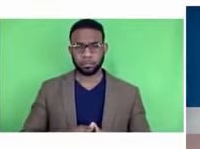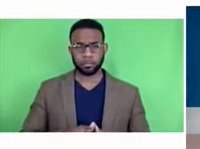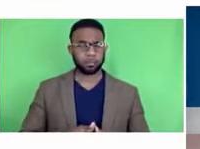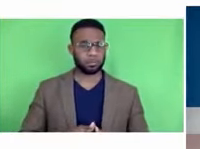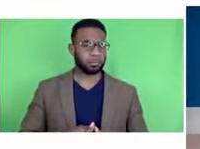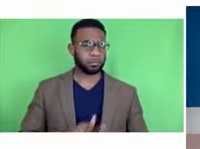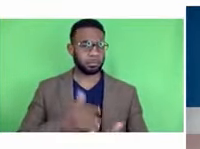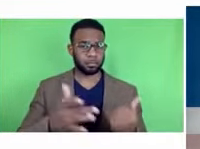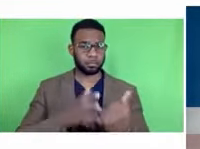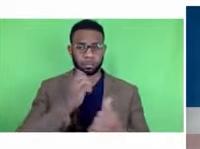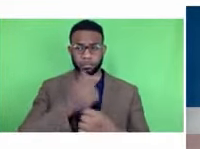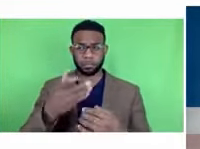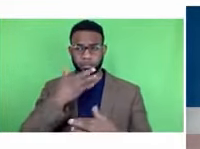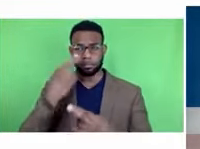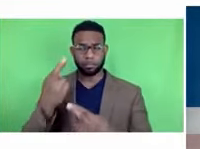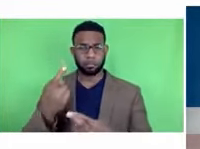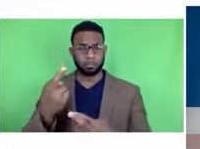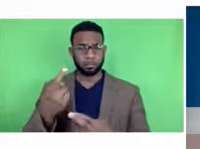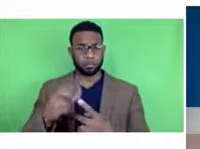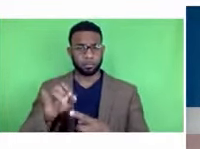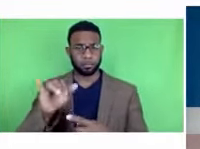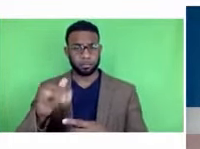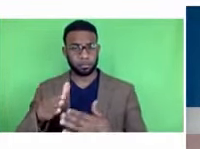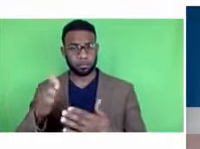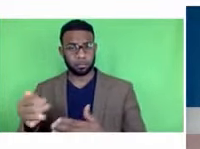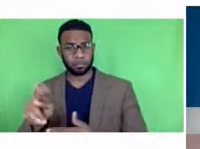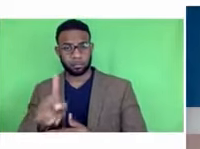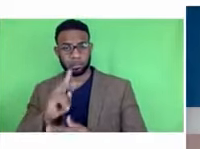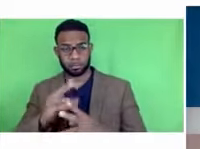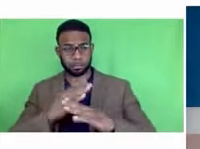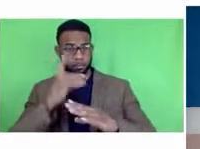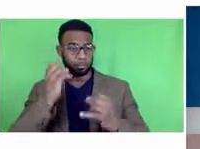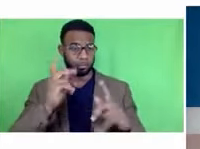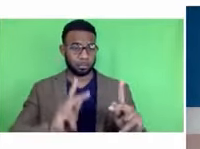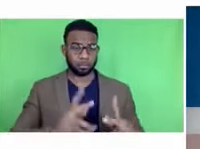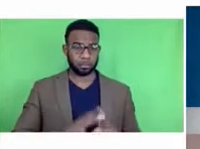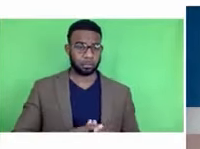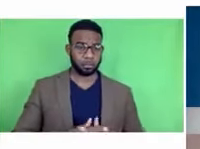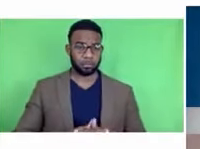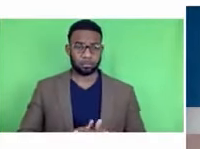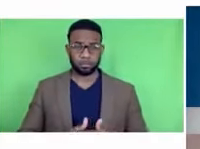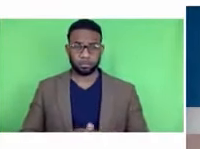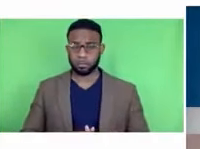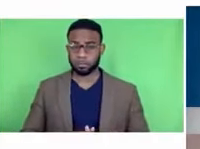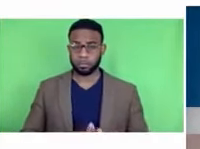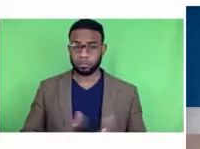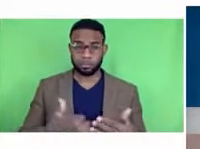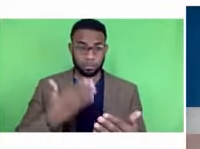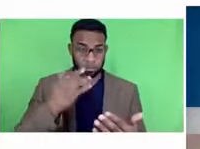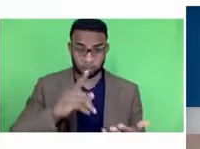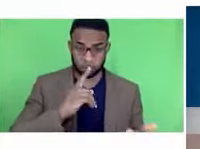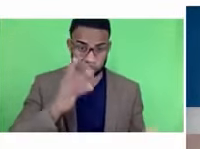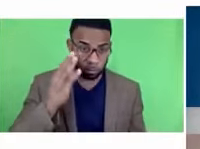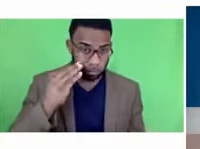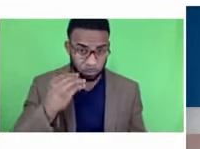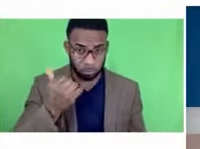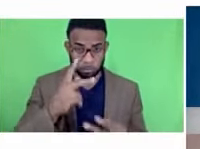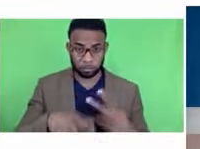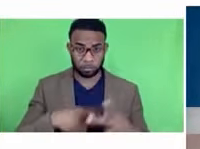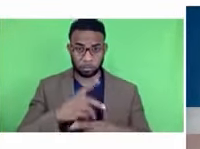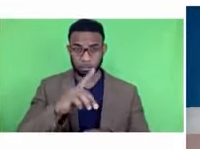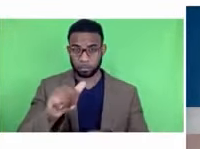best friend. And so that on its own is a barrier for a lot of people, regardless if you are experiencing any type of